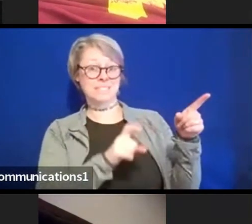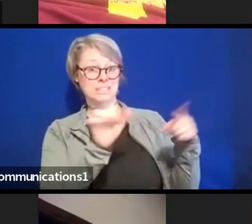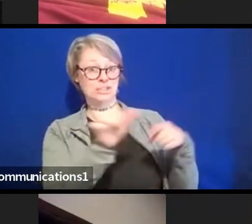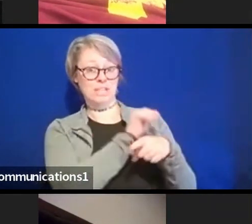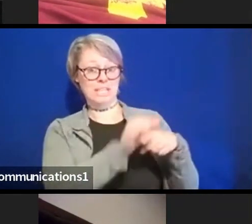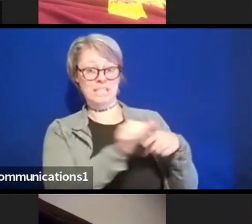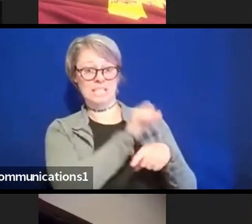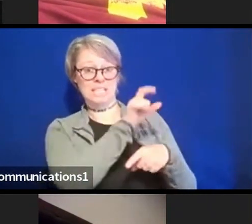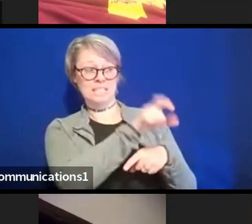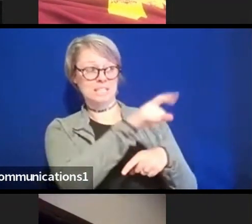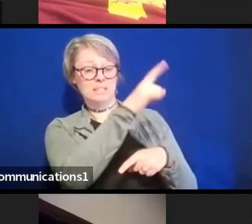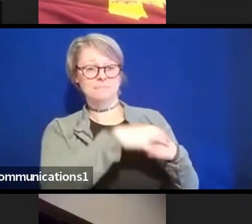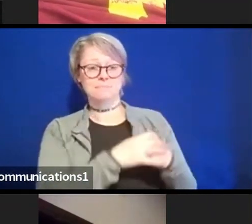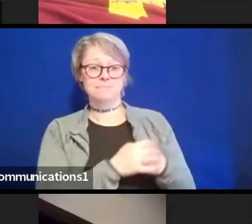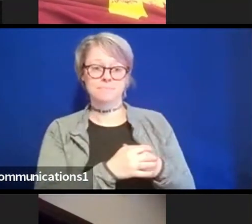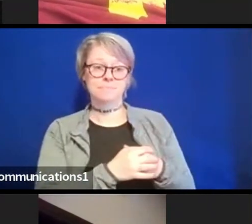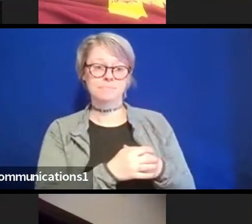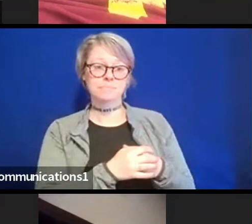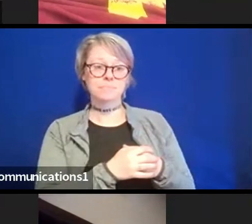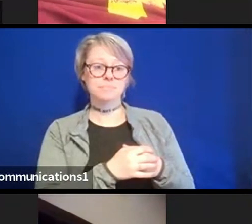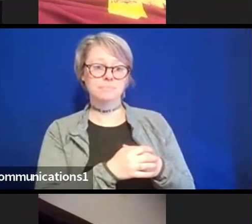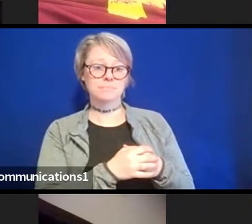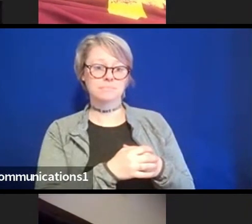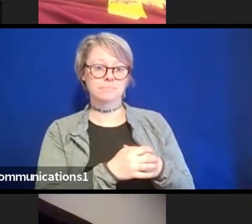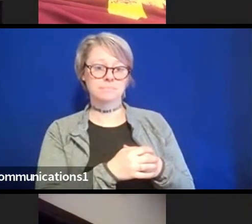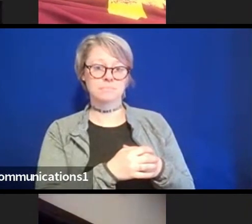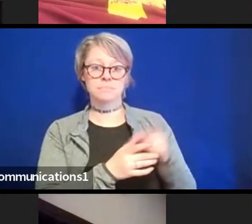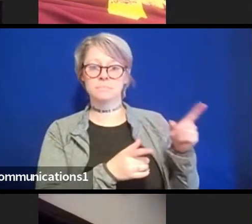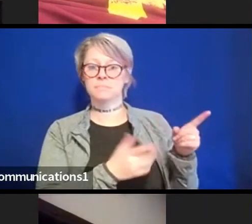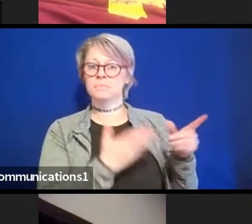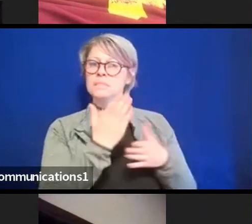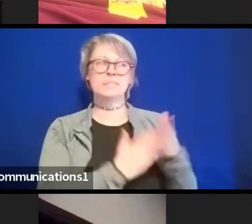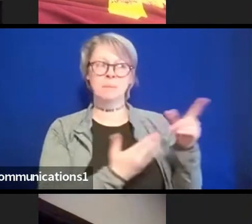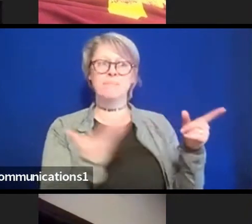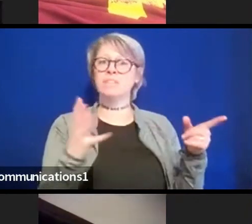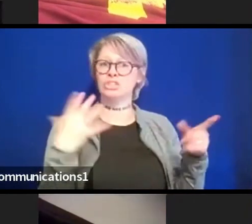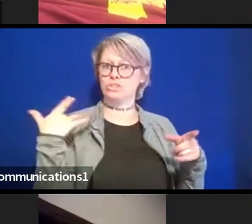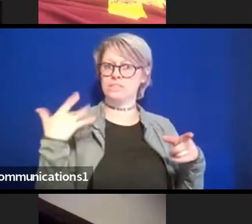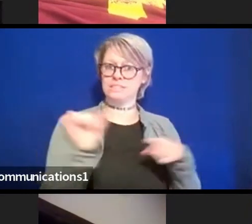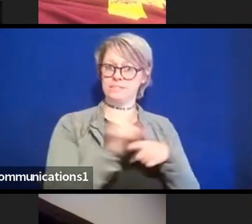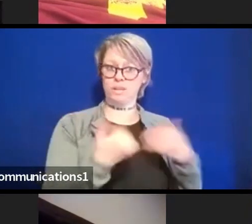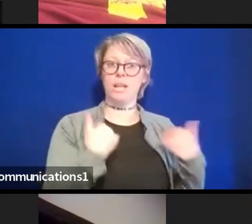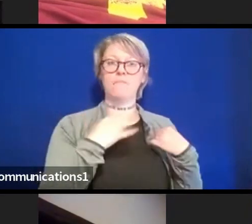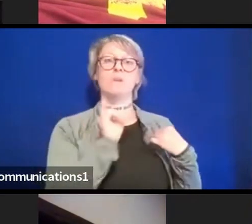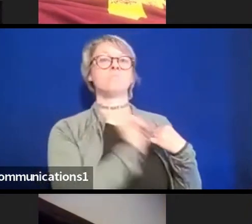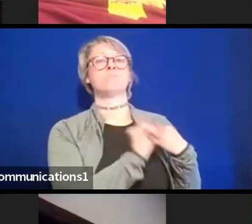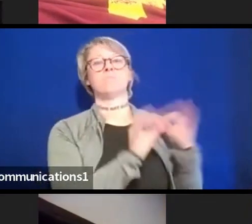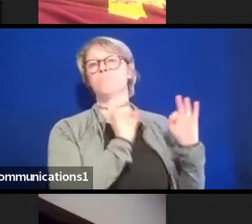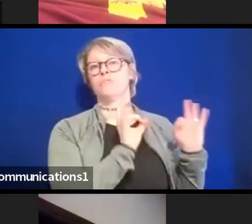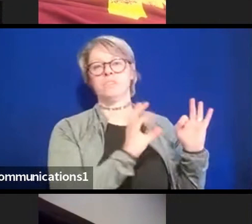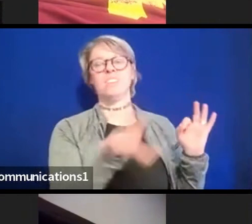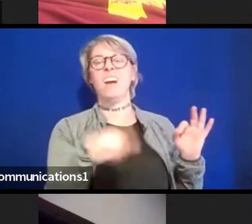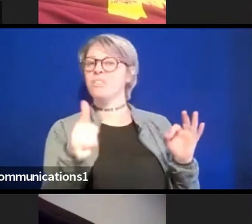across some good workers that have sensitivity training or that been social workers, but there are just some, it's just, you think it was their own money that they're